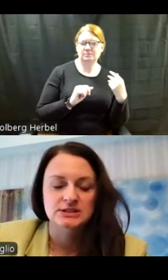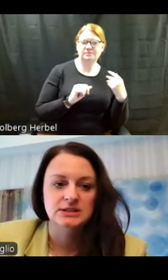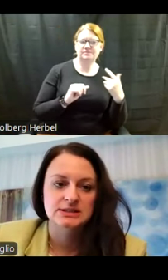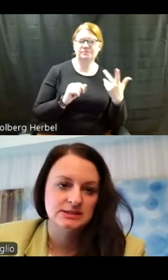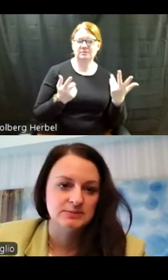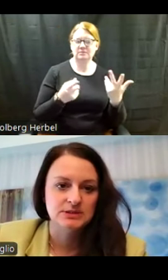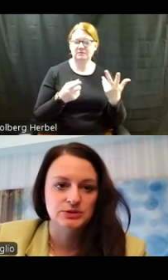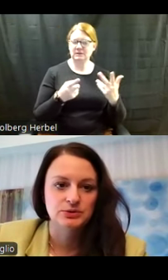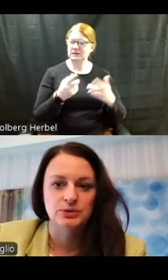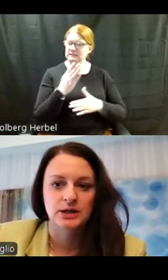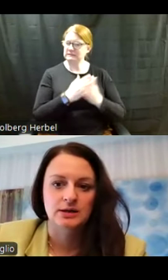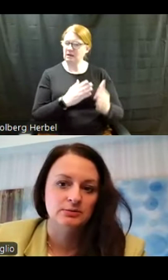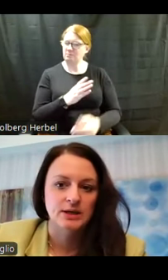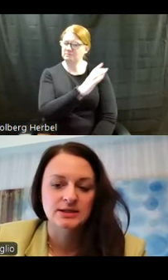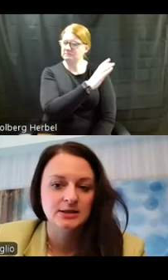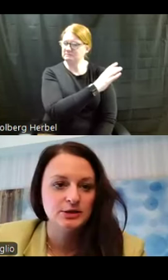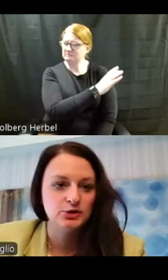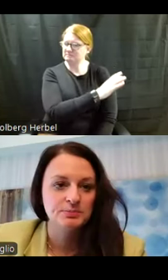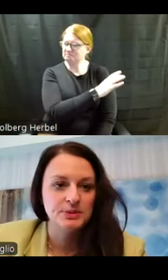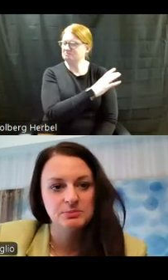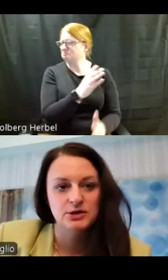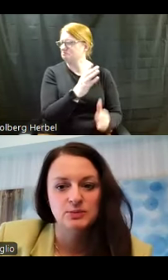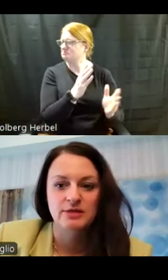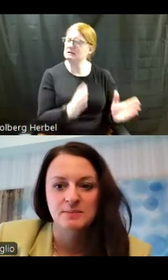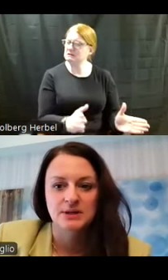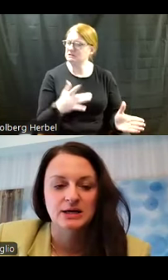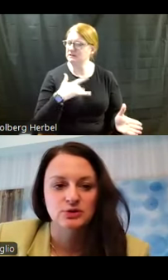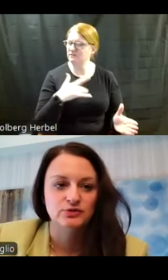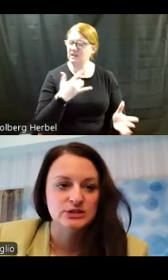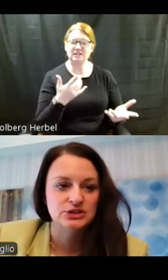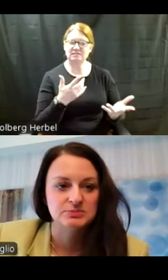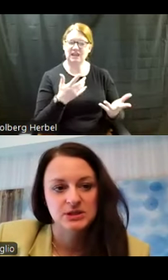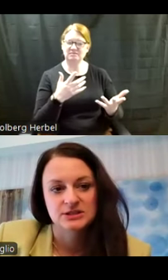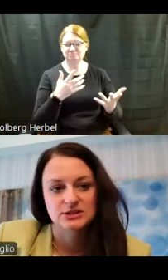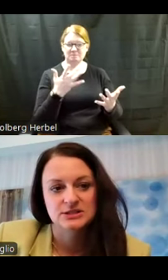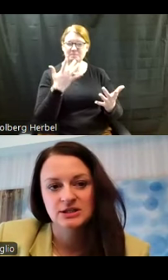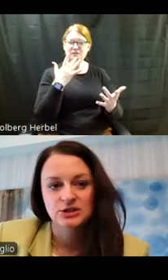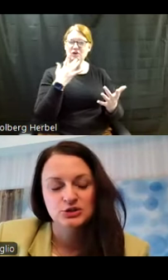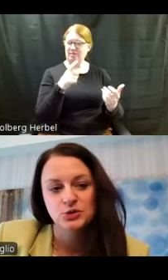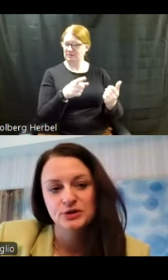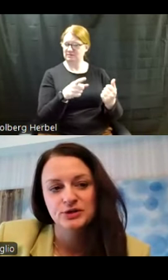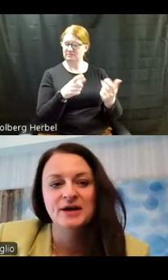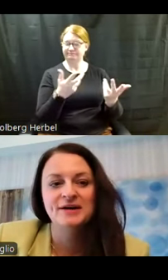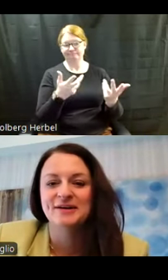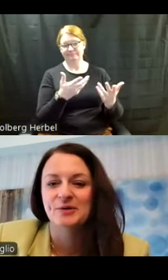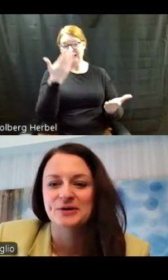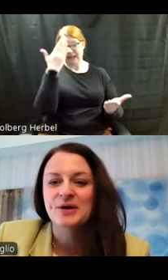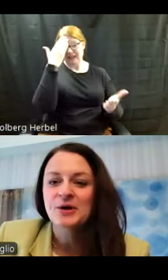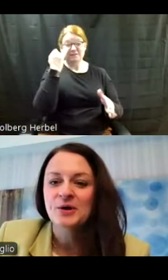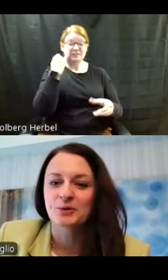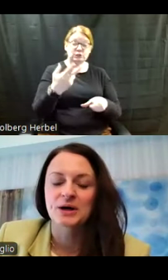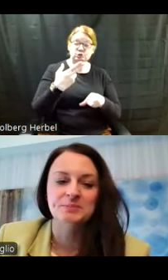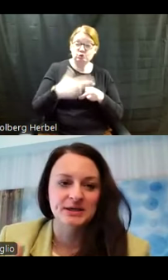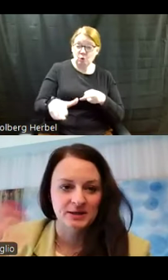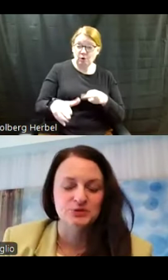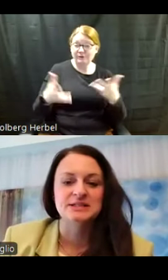clinicians that this seems to resonate a little bit better with them. And I don't know if it's just because it's shorter